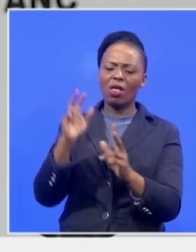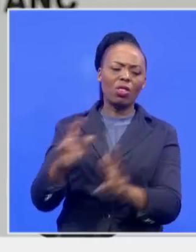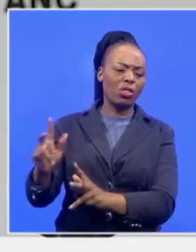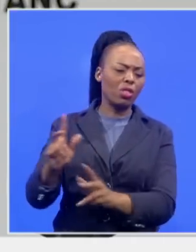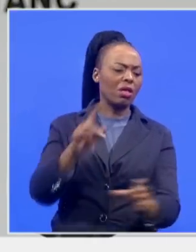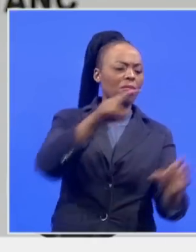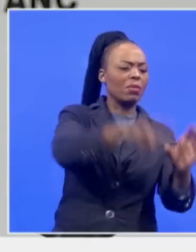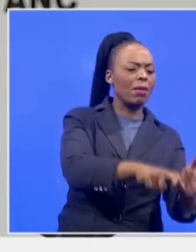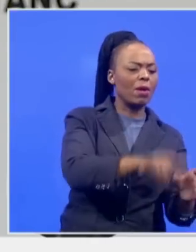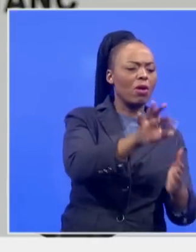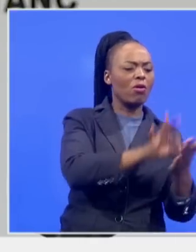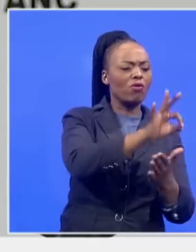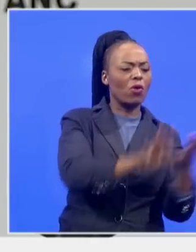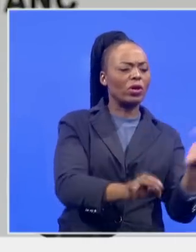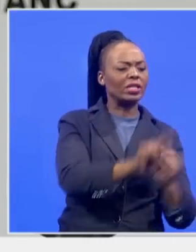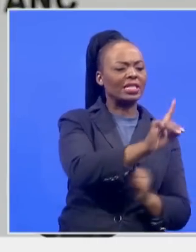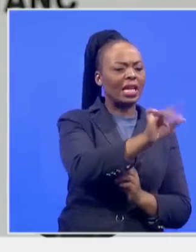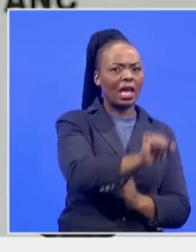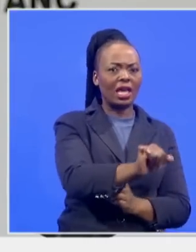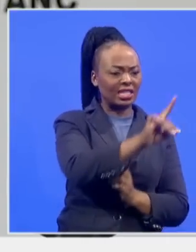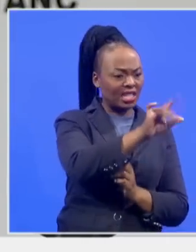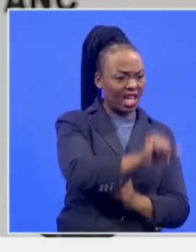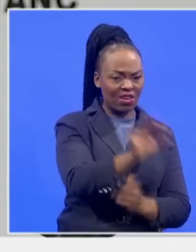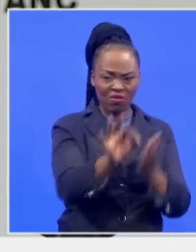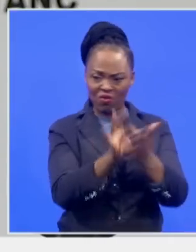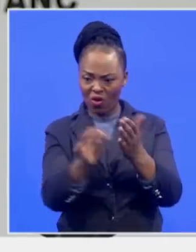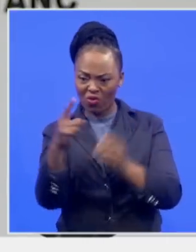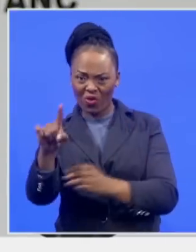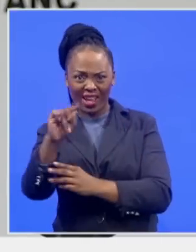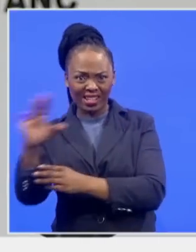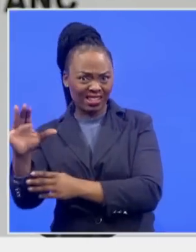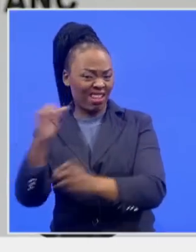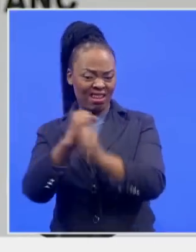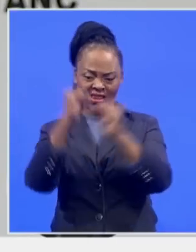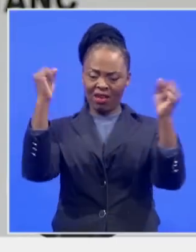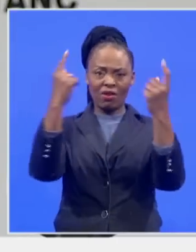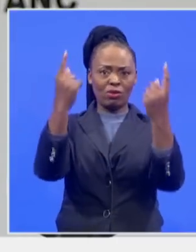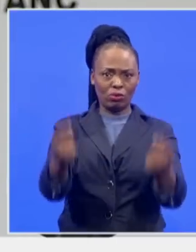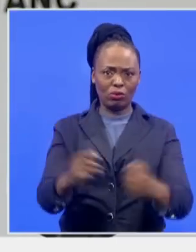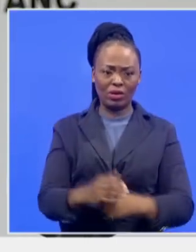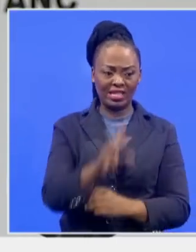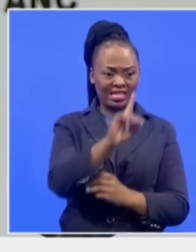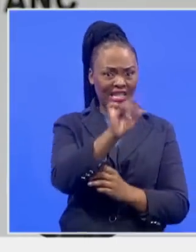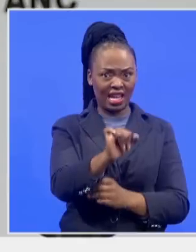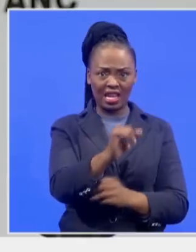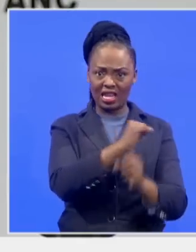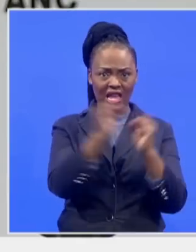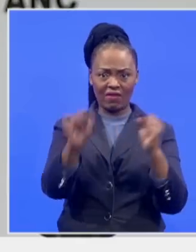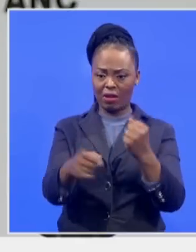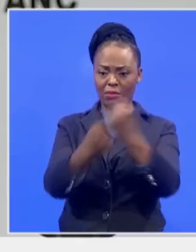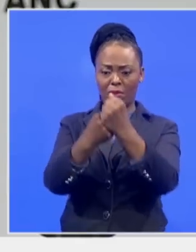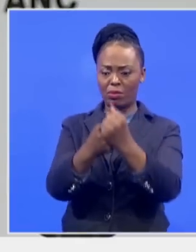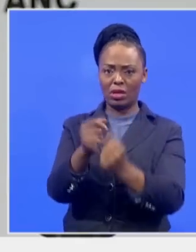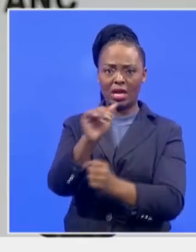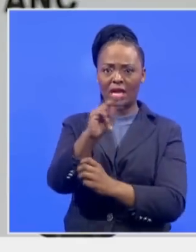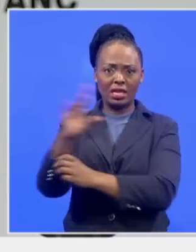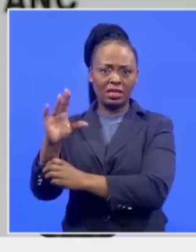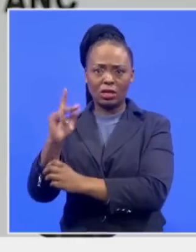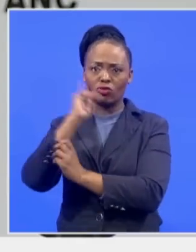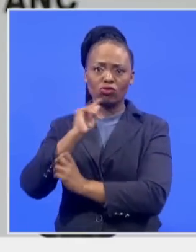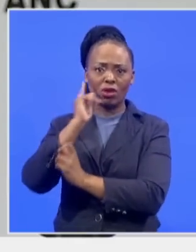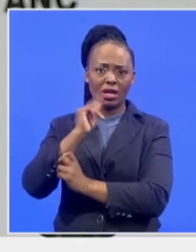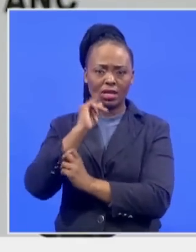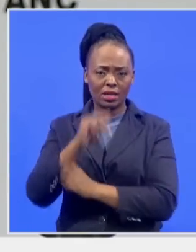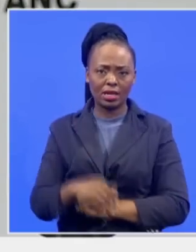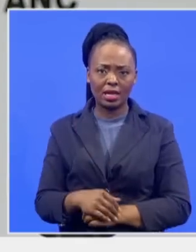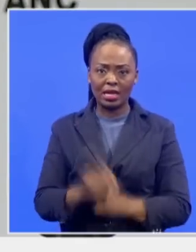The opposition will never do that. The DA itself did not do that in Tswana. They put people through pornographic